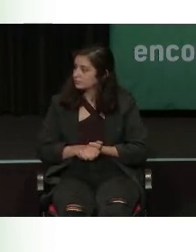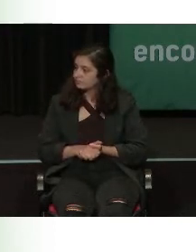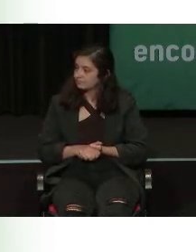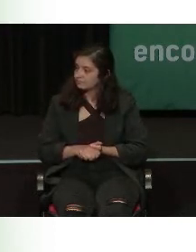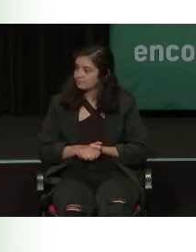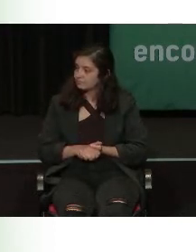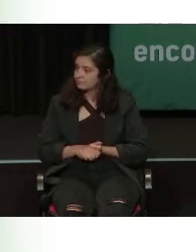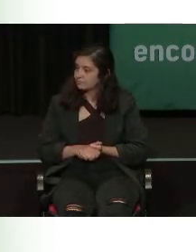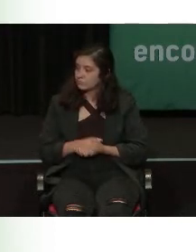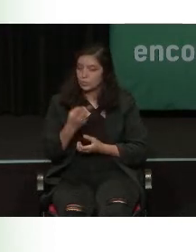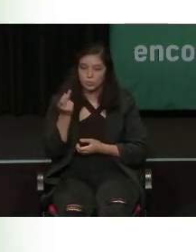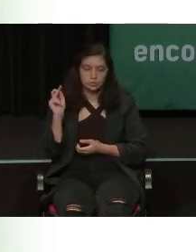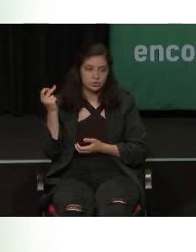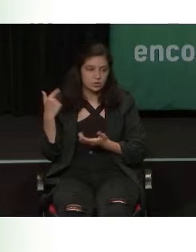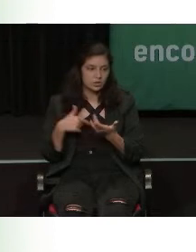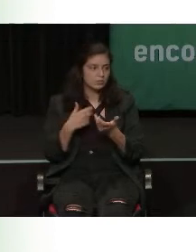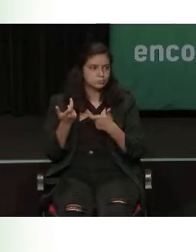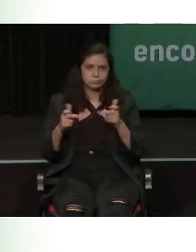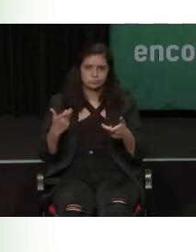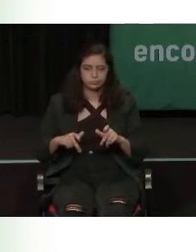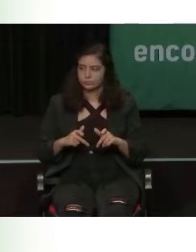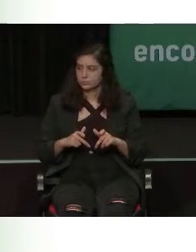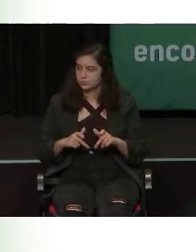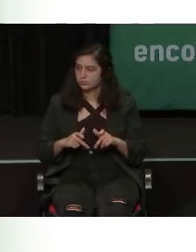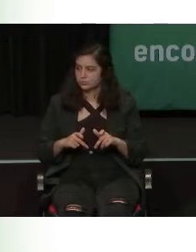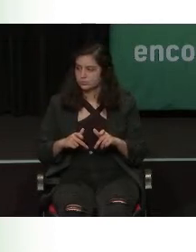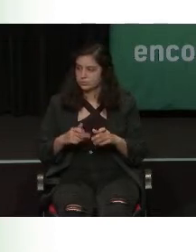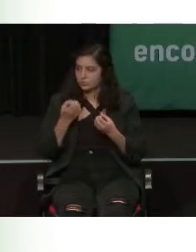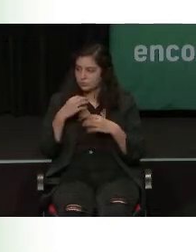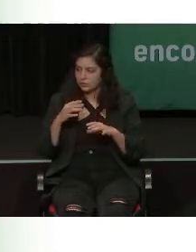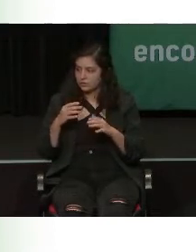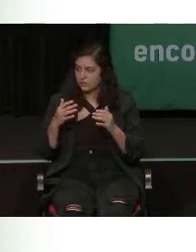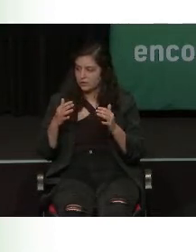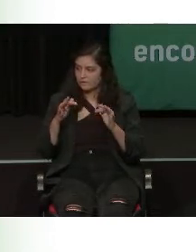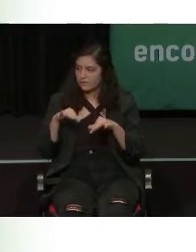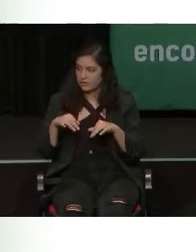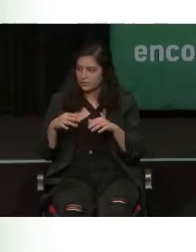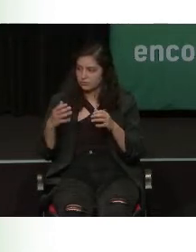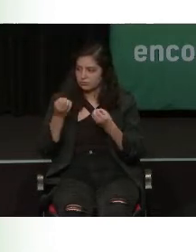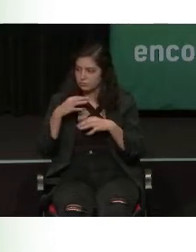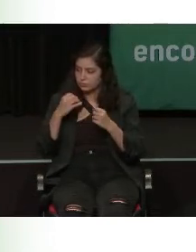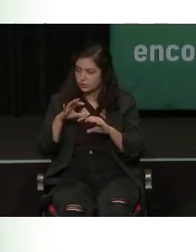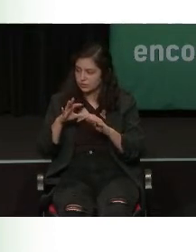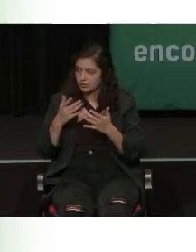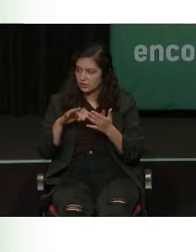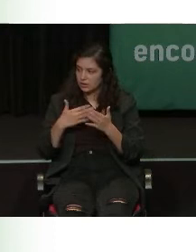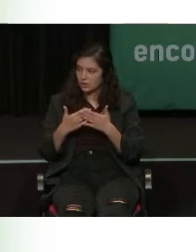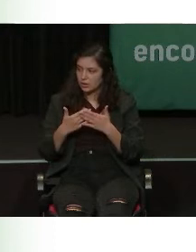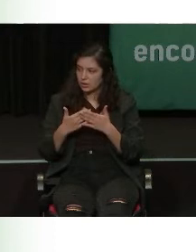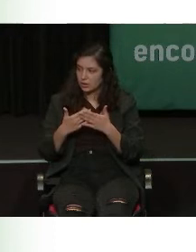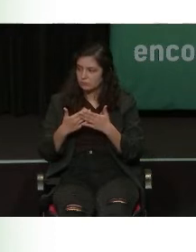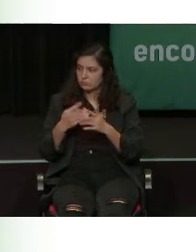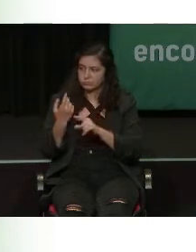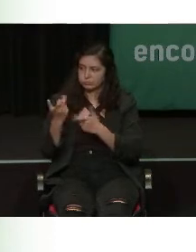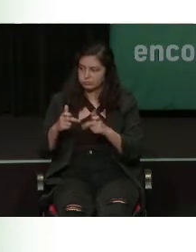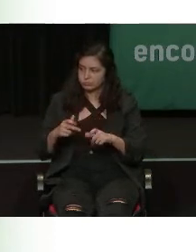In the past 2 years, a lot has happened. Leo lost some finals and won some more. He scored 102 goals with